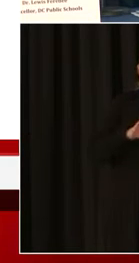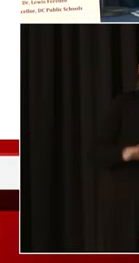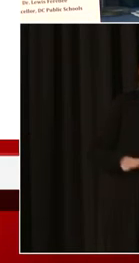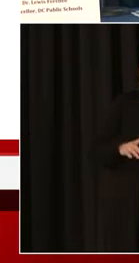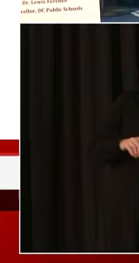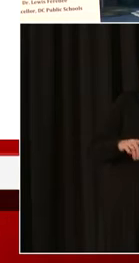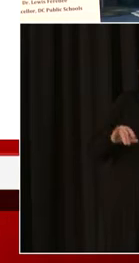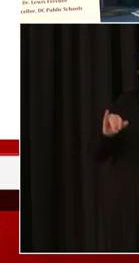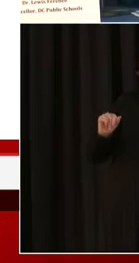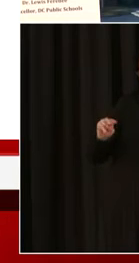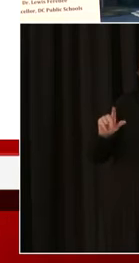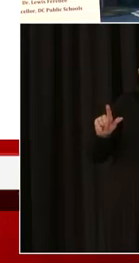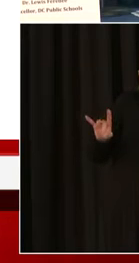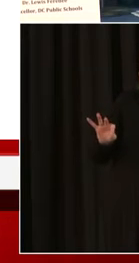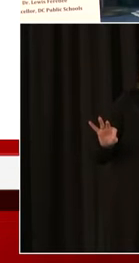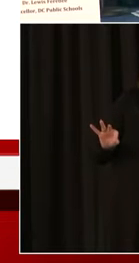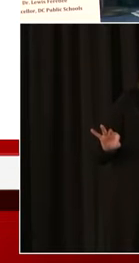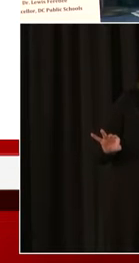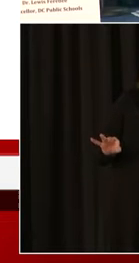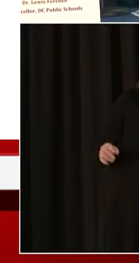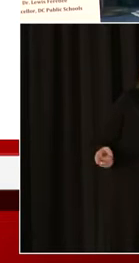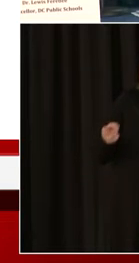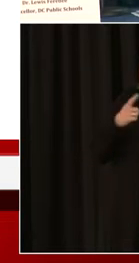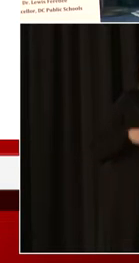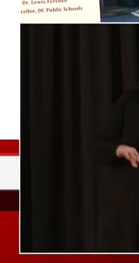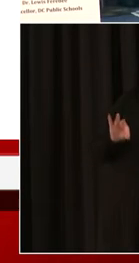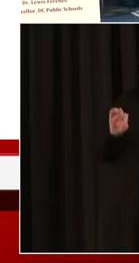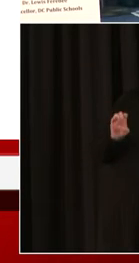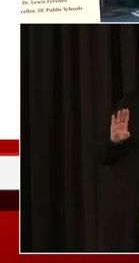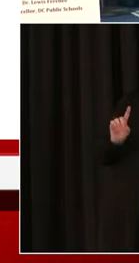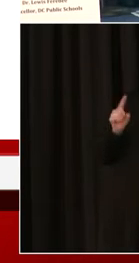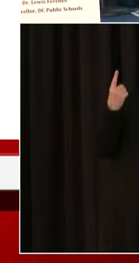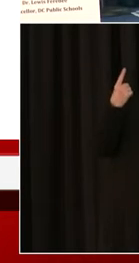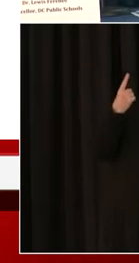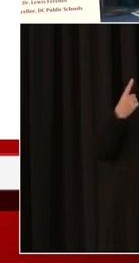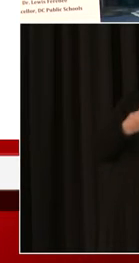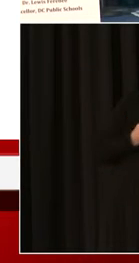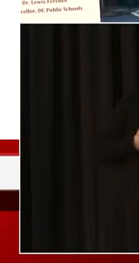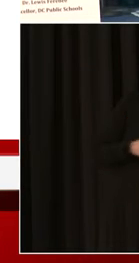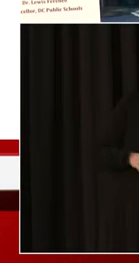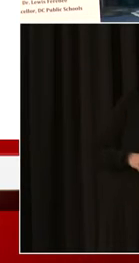29th. And then on February the 1st, we begin term 3.